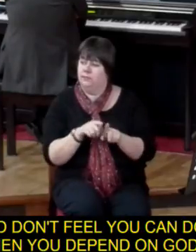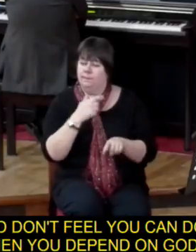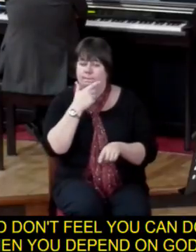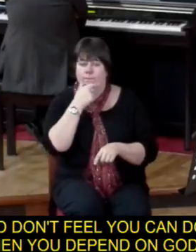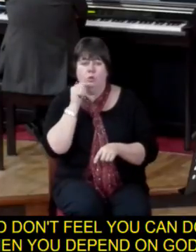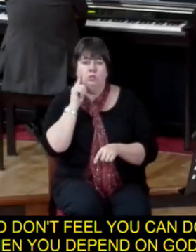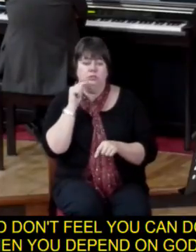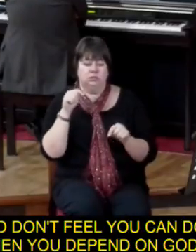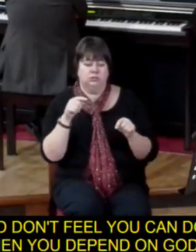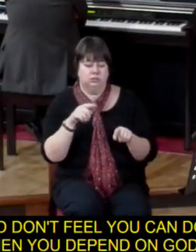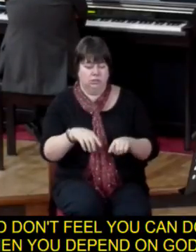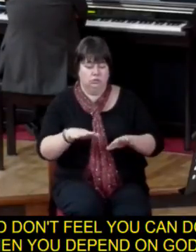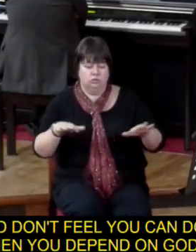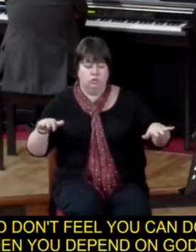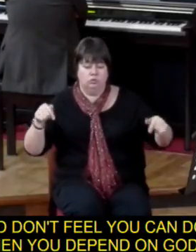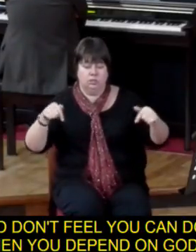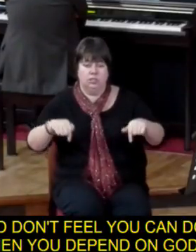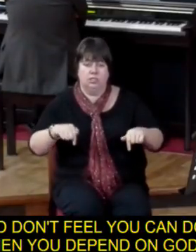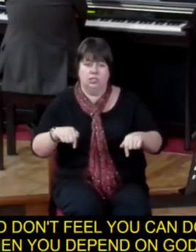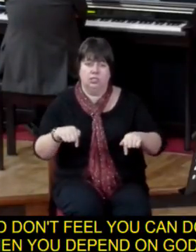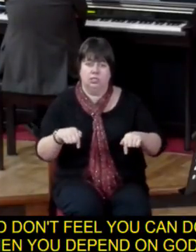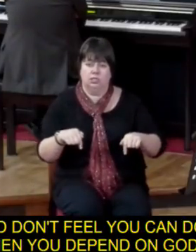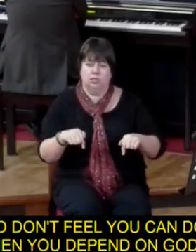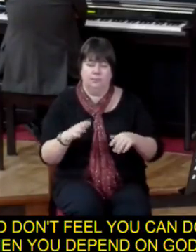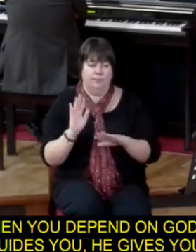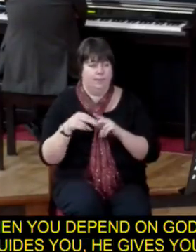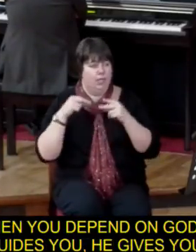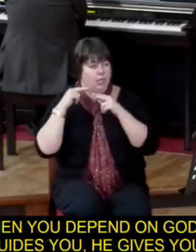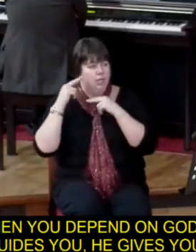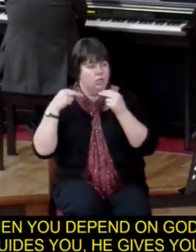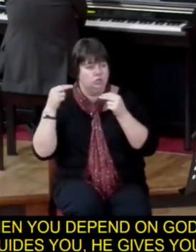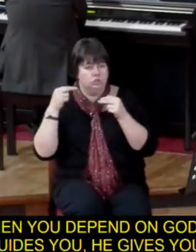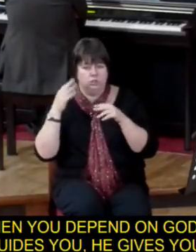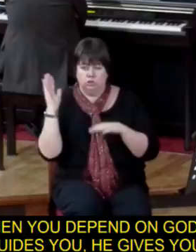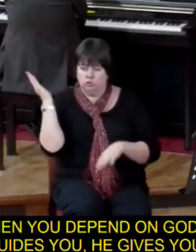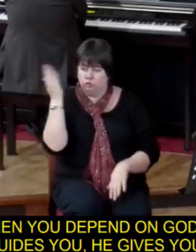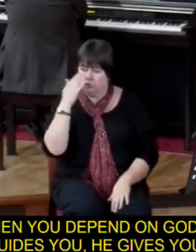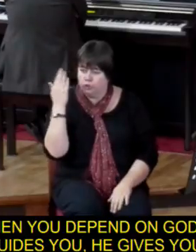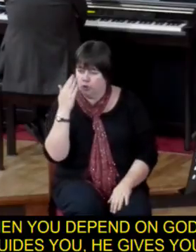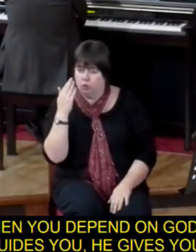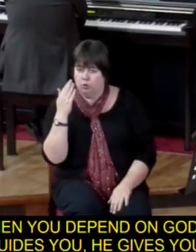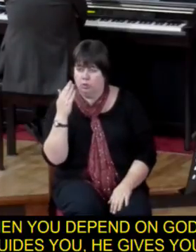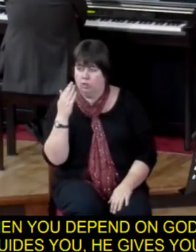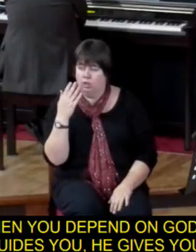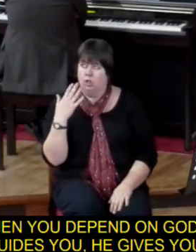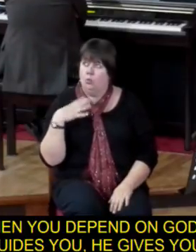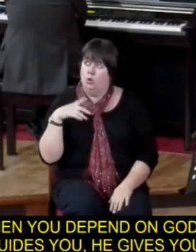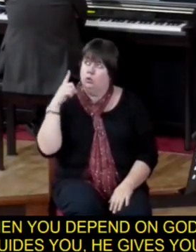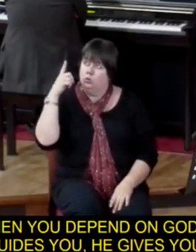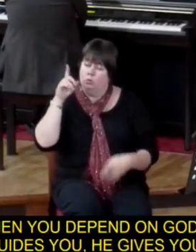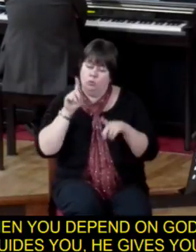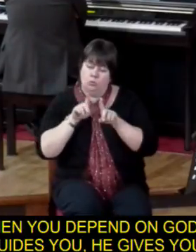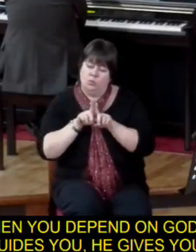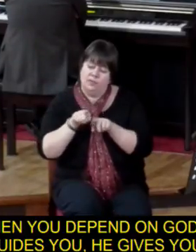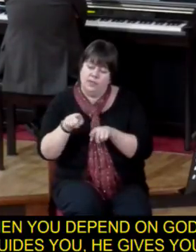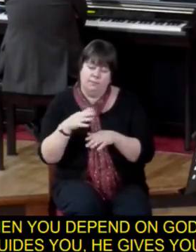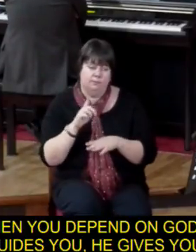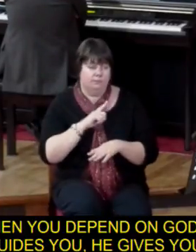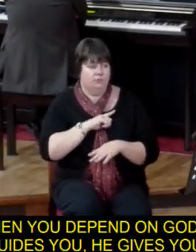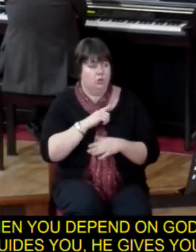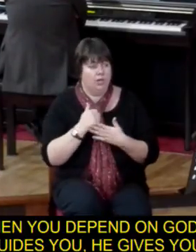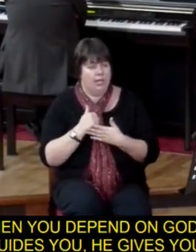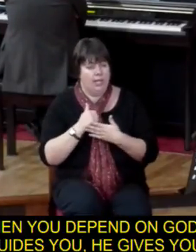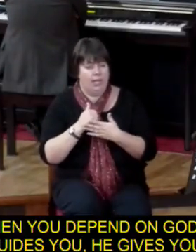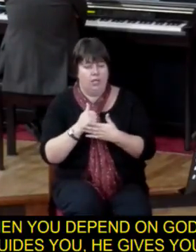whatever they're doing this week, whether they be at nursery or at school. Just be with them, Lord, and help them to know